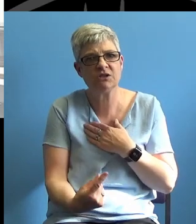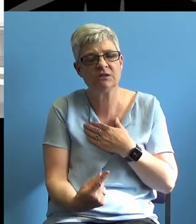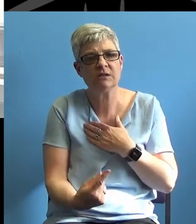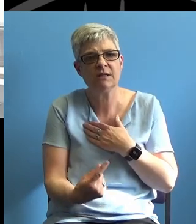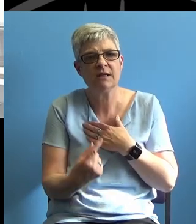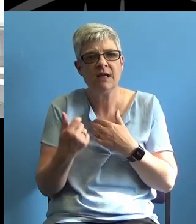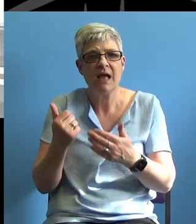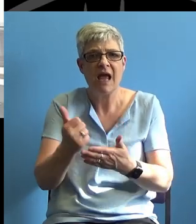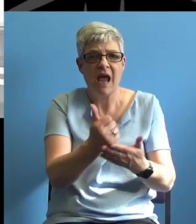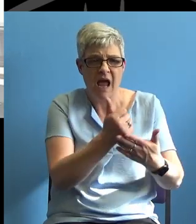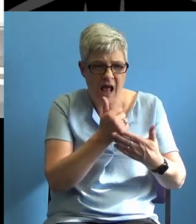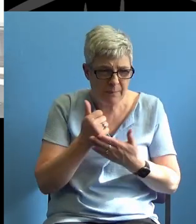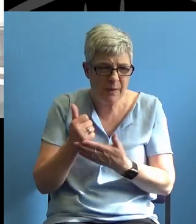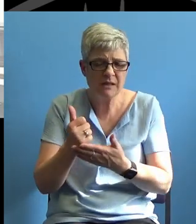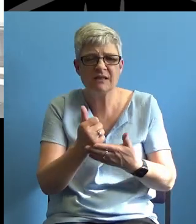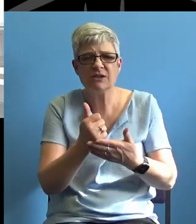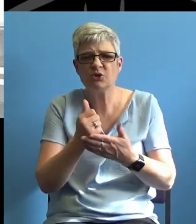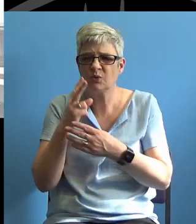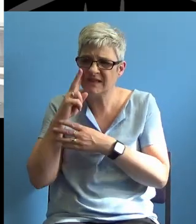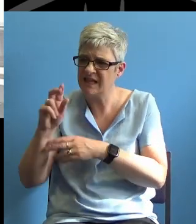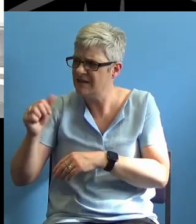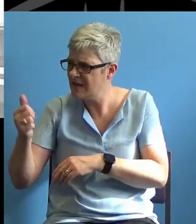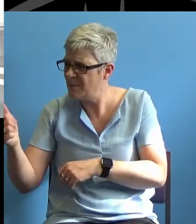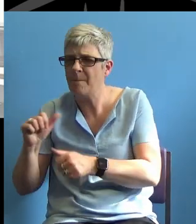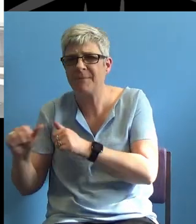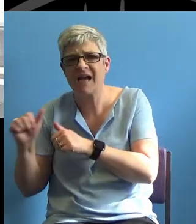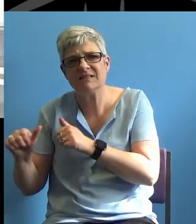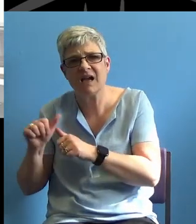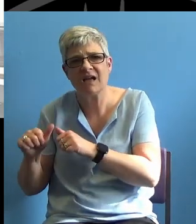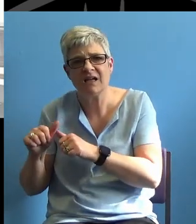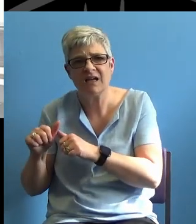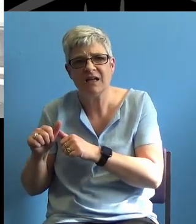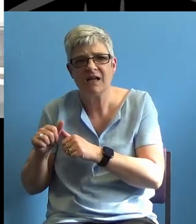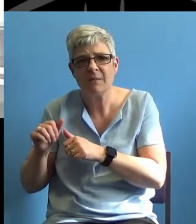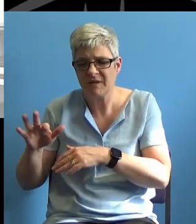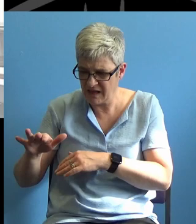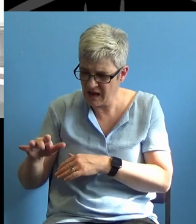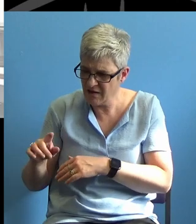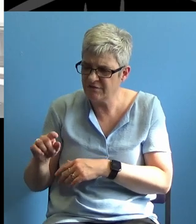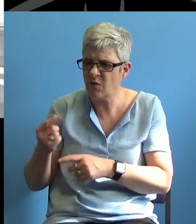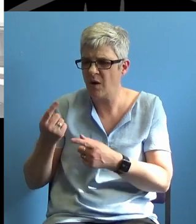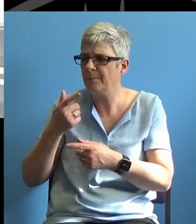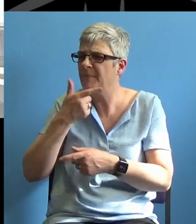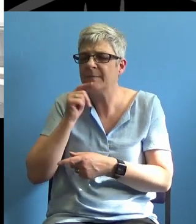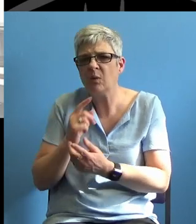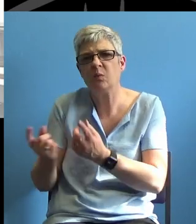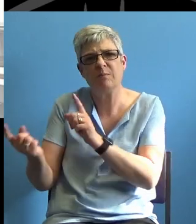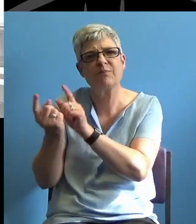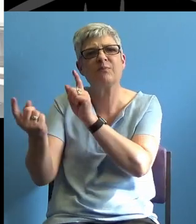our neighbor better and be there for those you sent on our path.